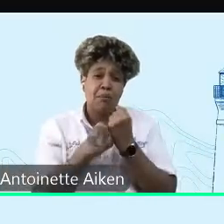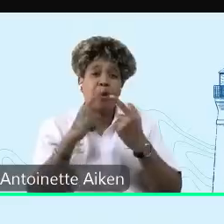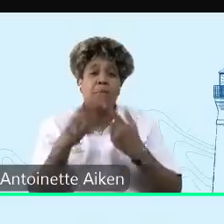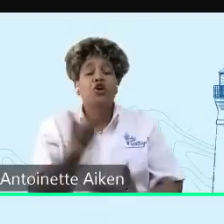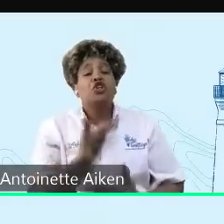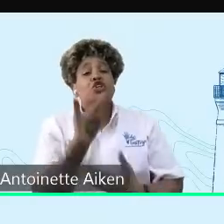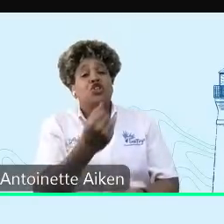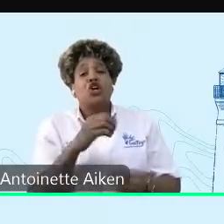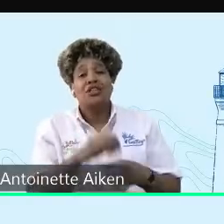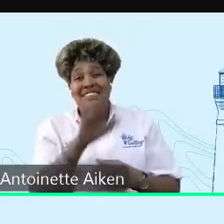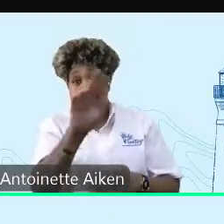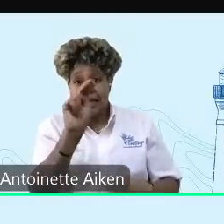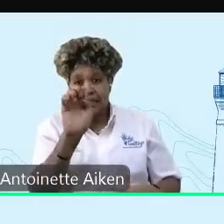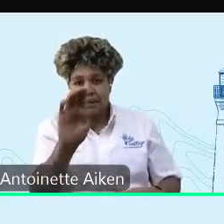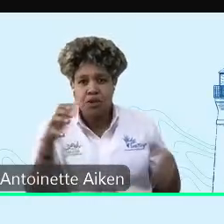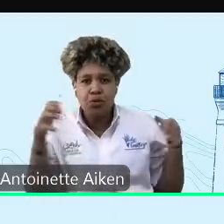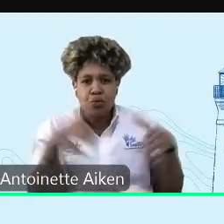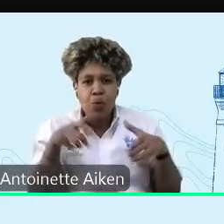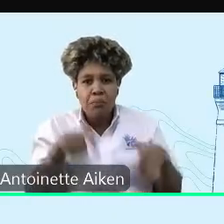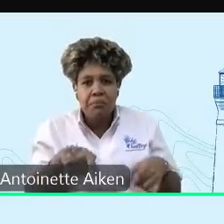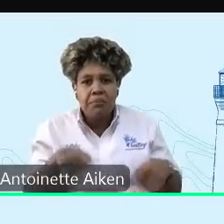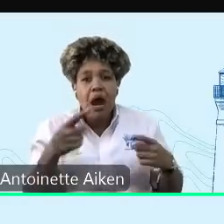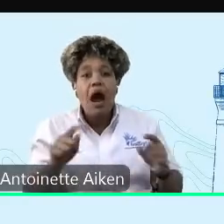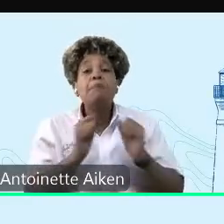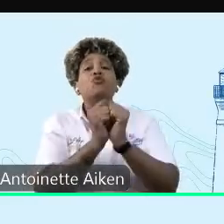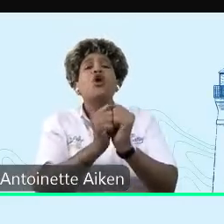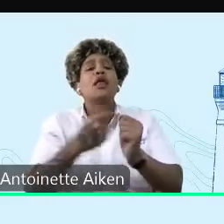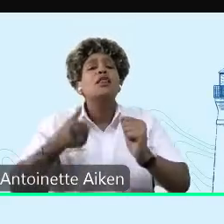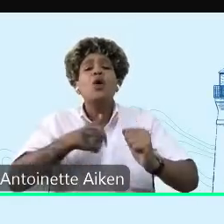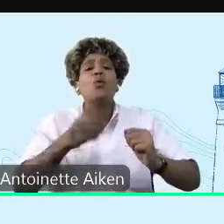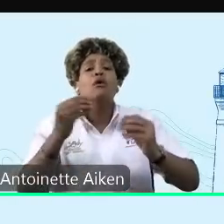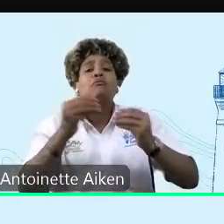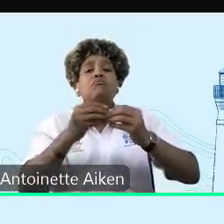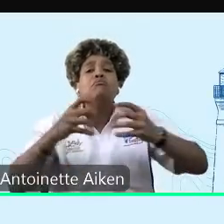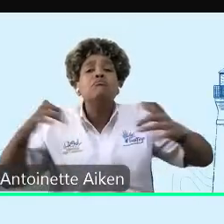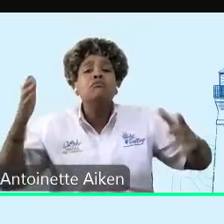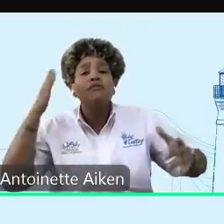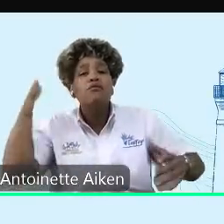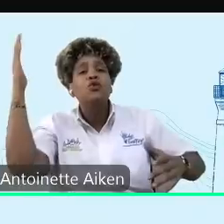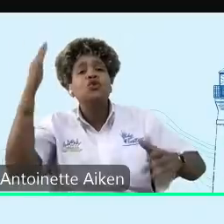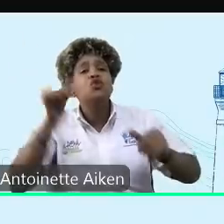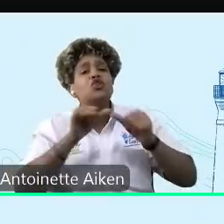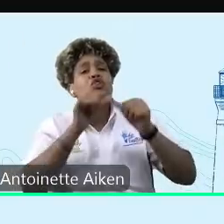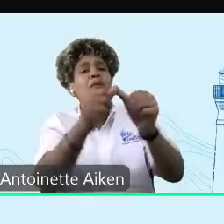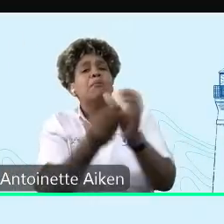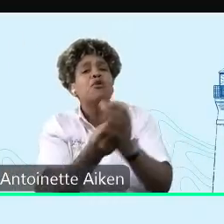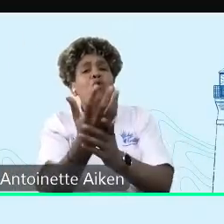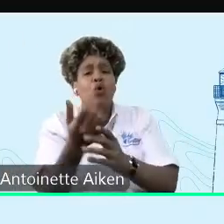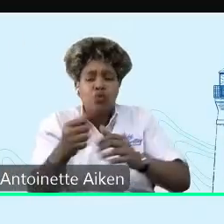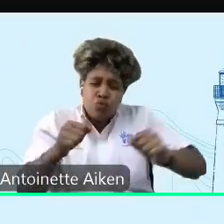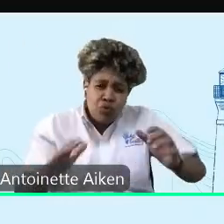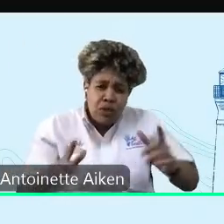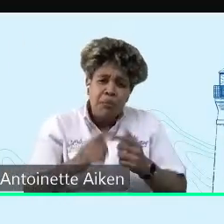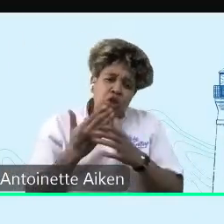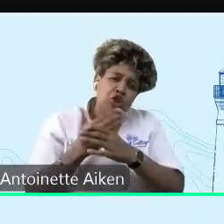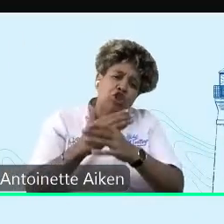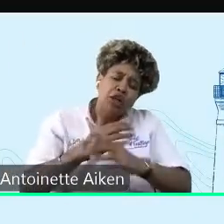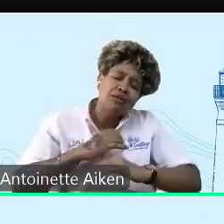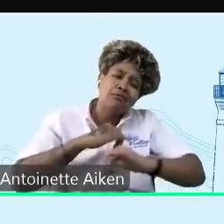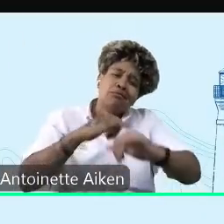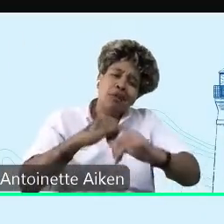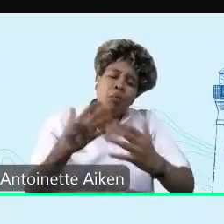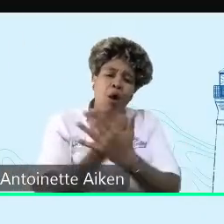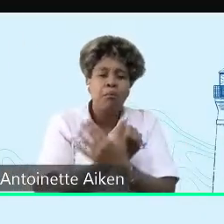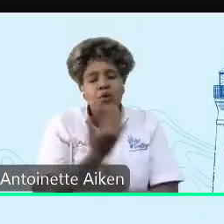in NCB Financial Group. Together, we're building a future of sustainable growth, resilience, and shared opportunity.